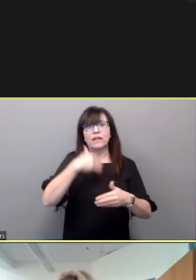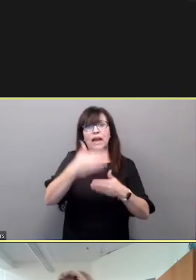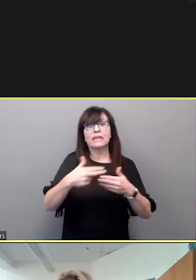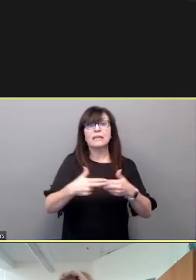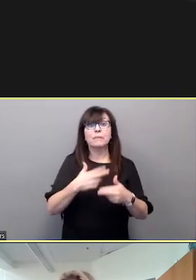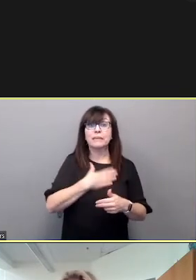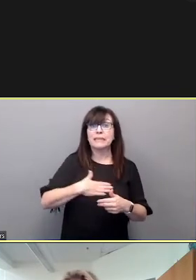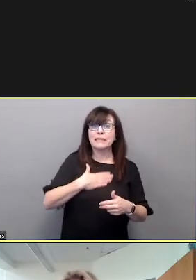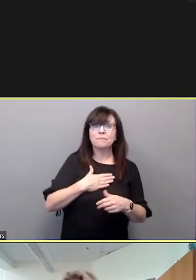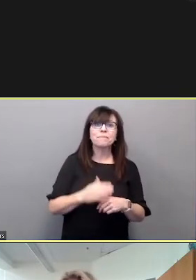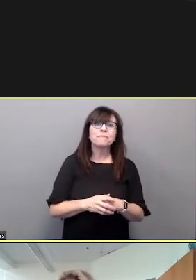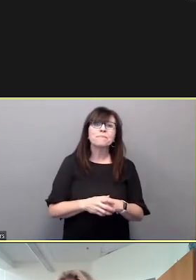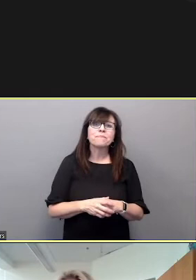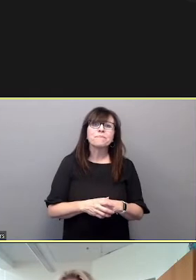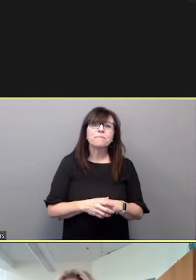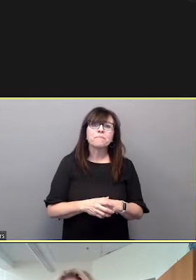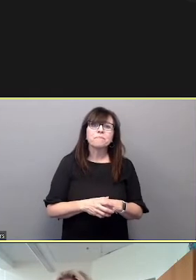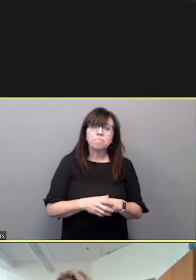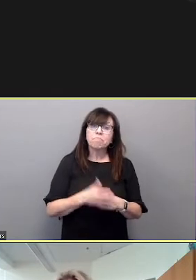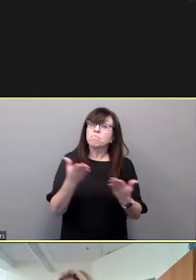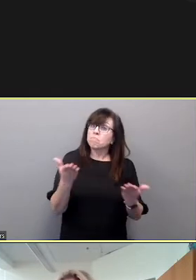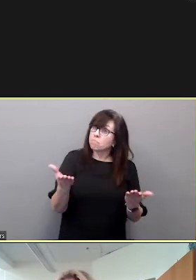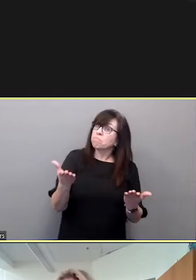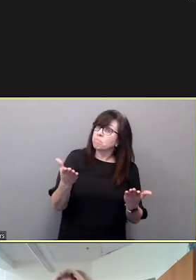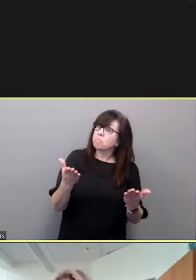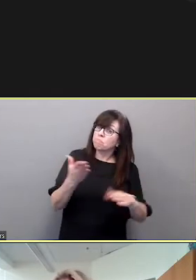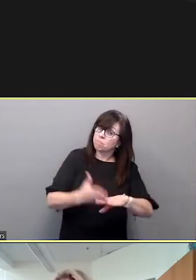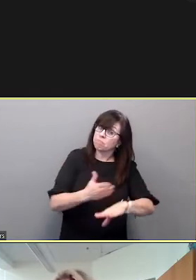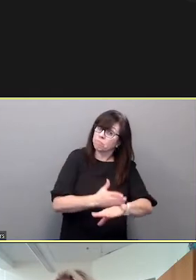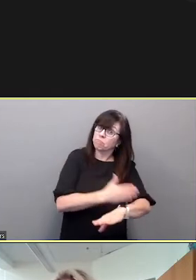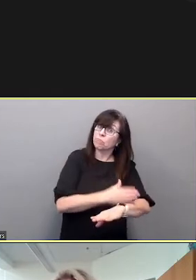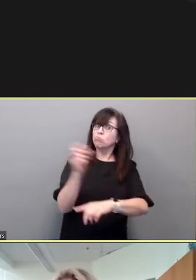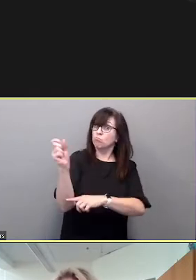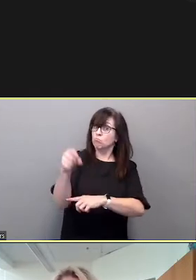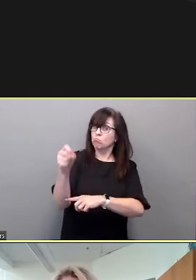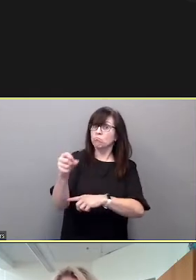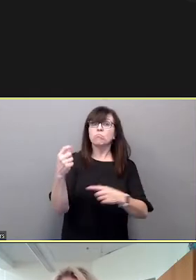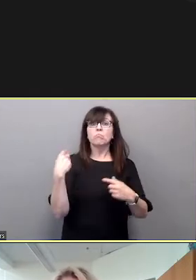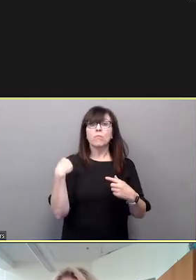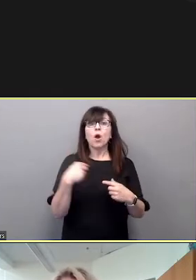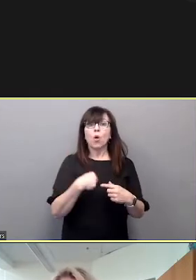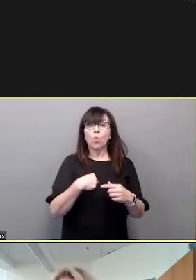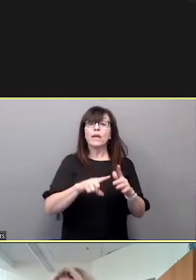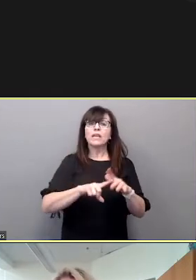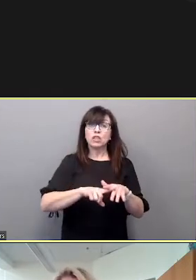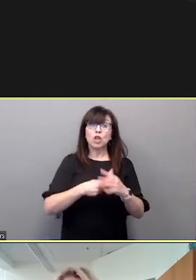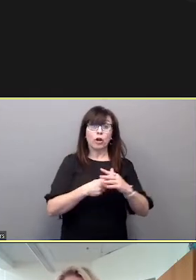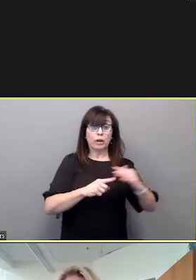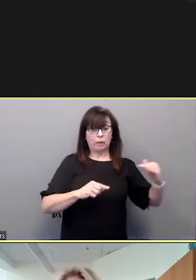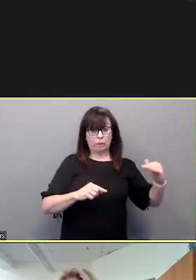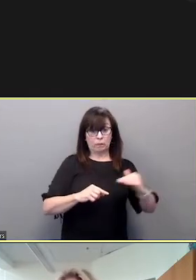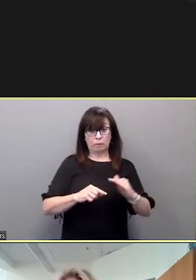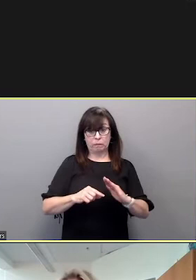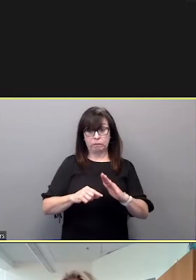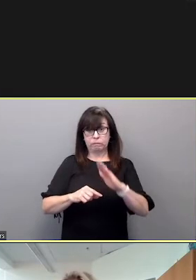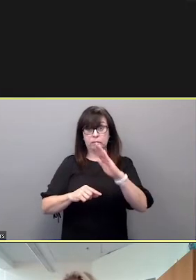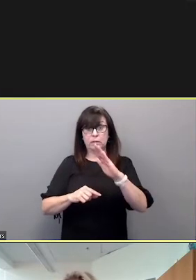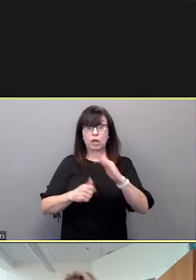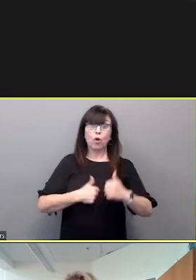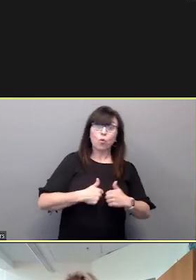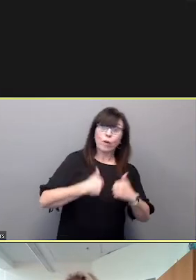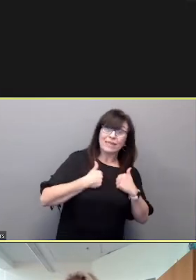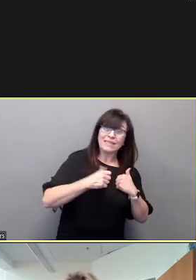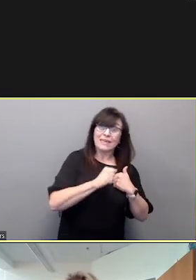Brianna. And so, things are looking better. So as you can see, we did start having an increase in both resident and